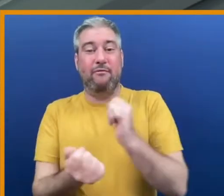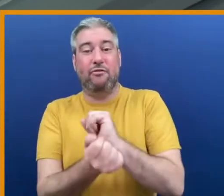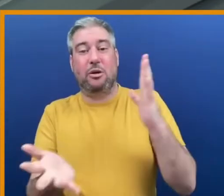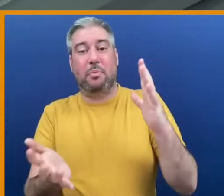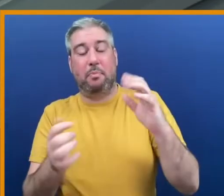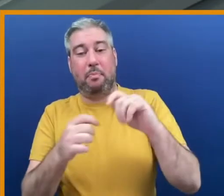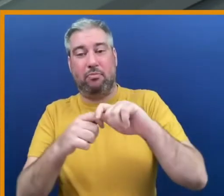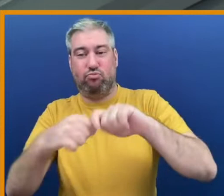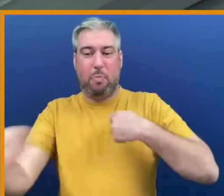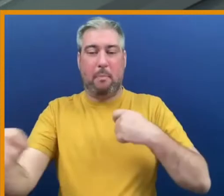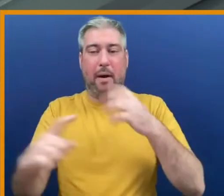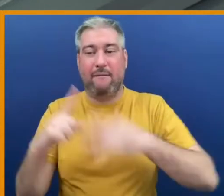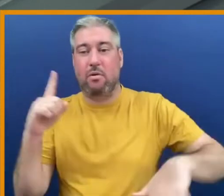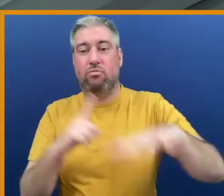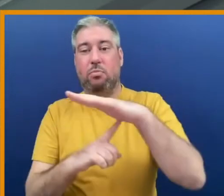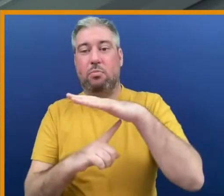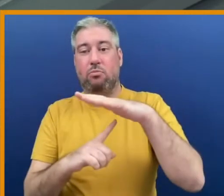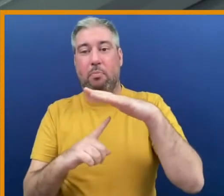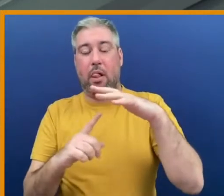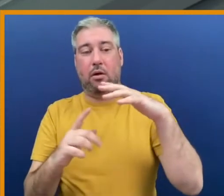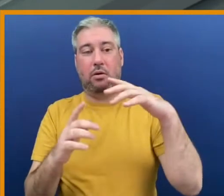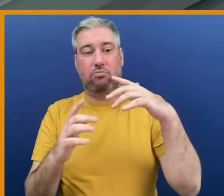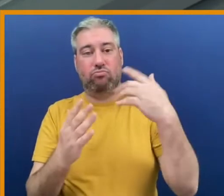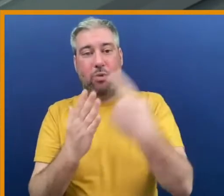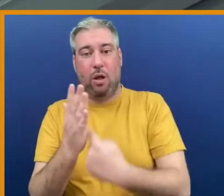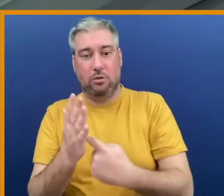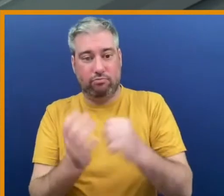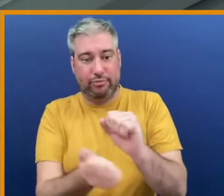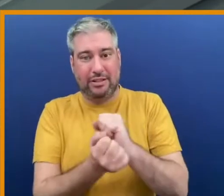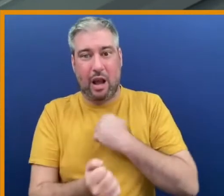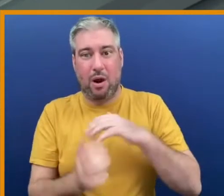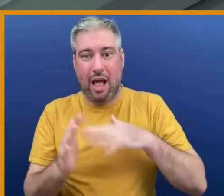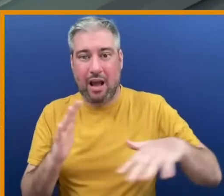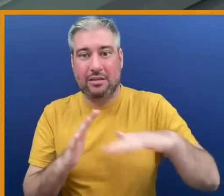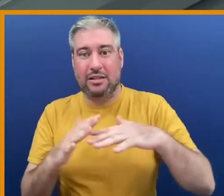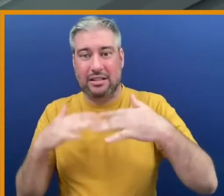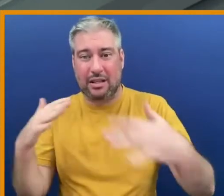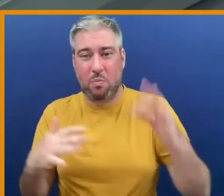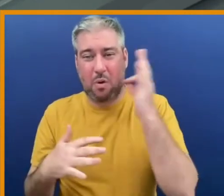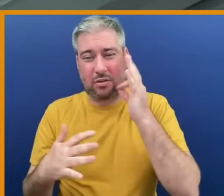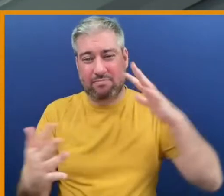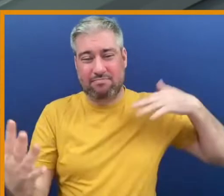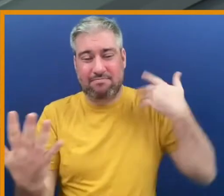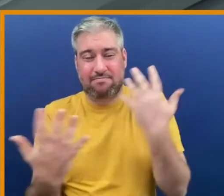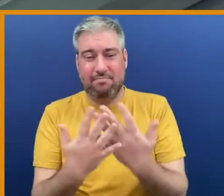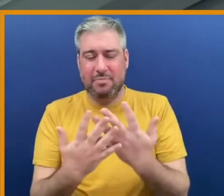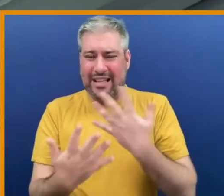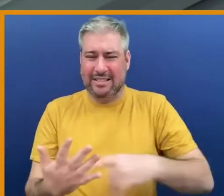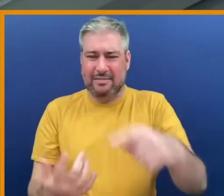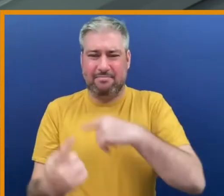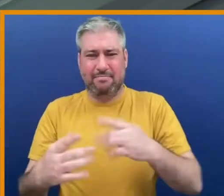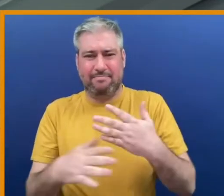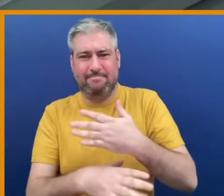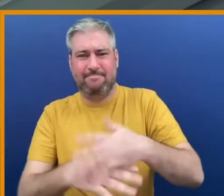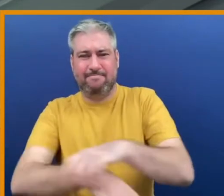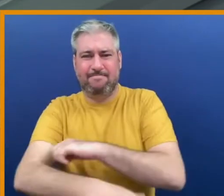decades. We need bold action to protect and restore our natural environment. We've lost nearly half of our biodiversity since the